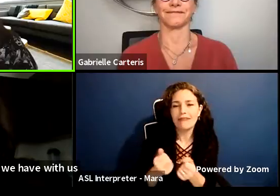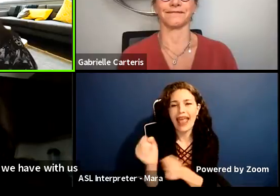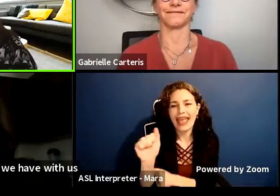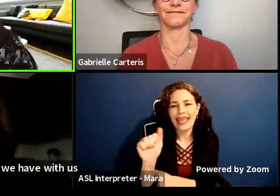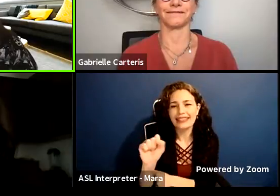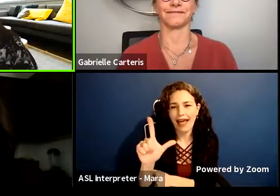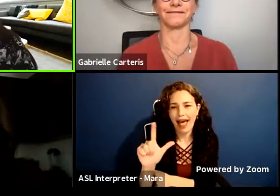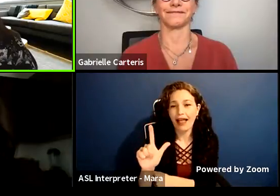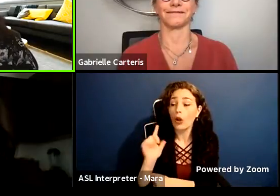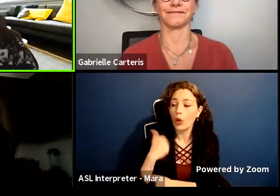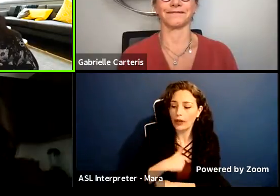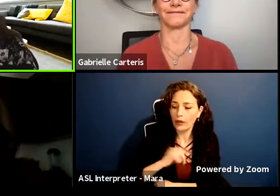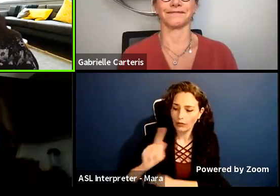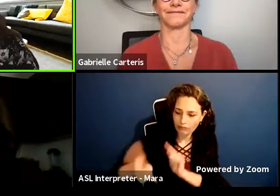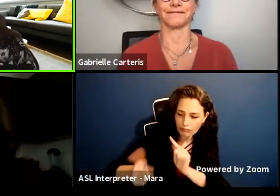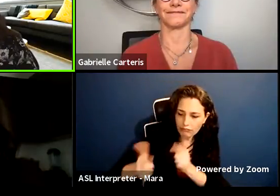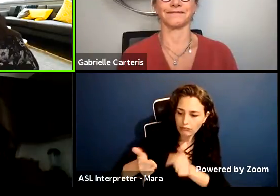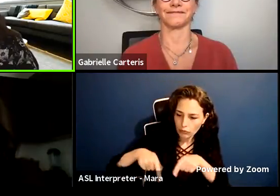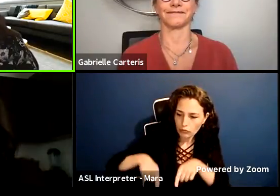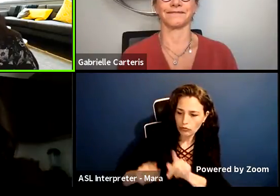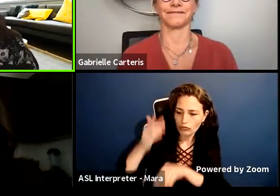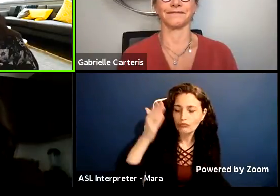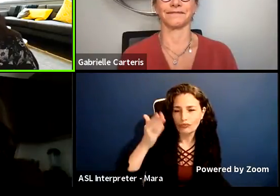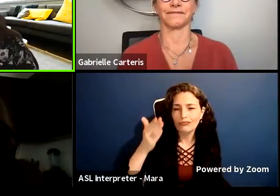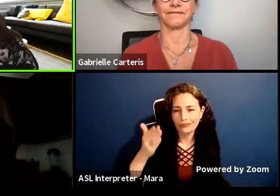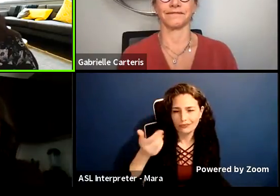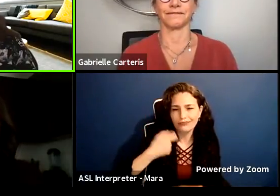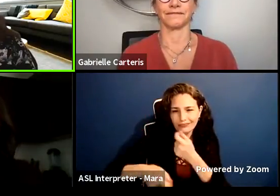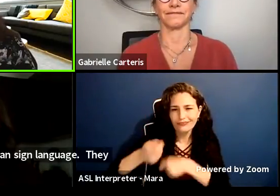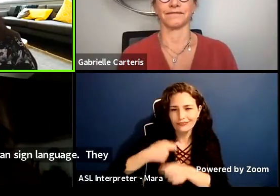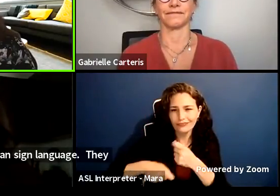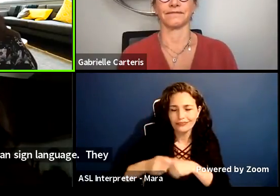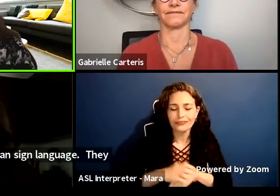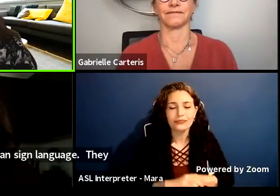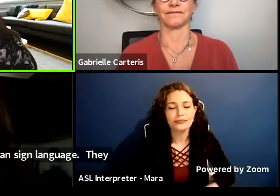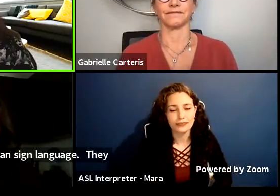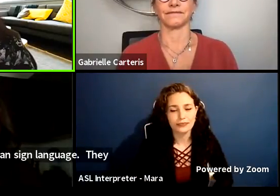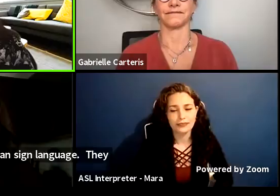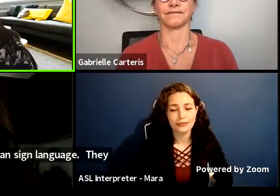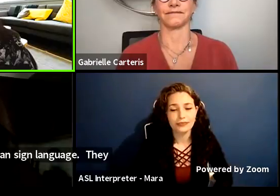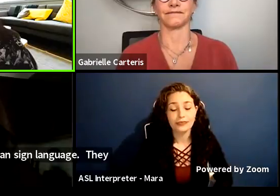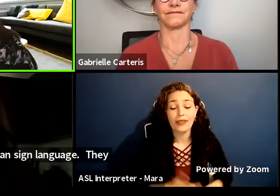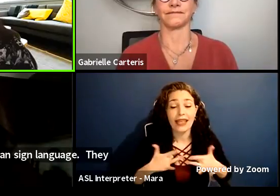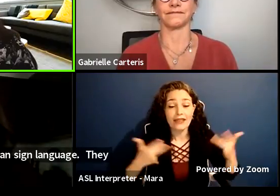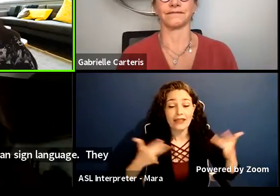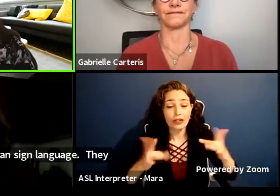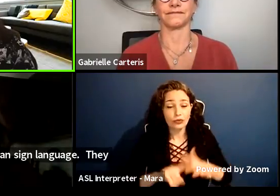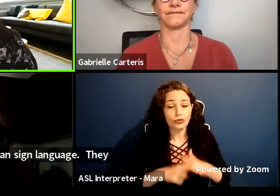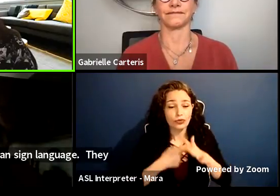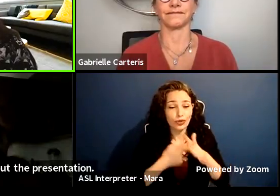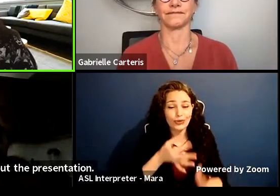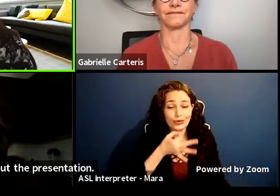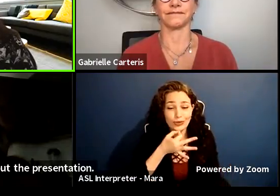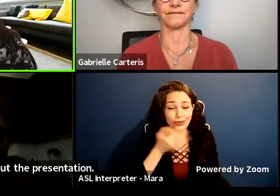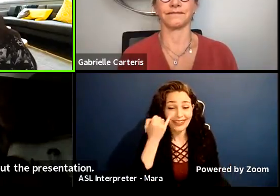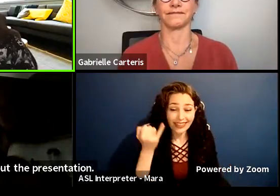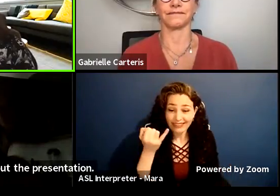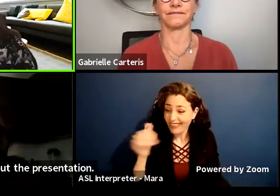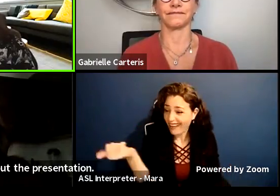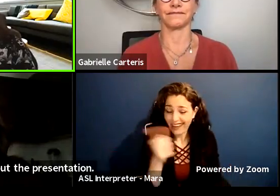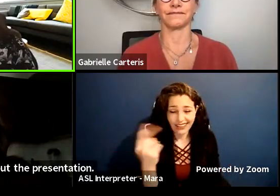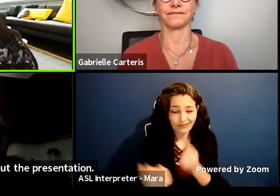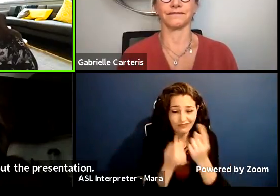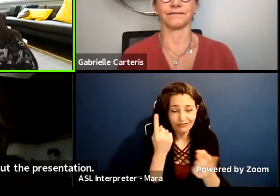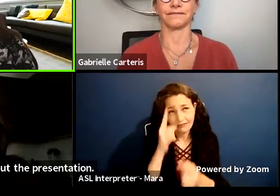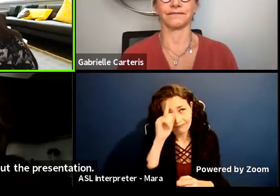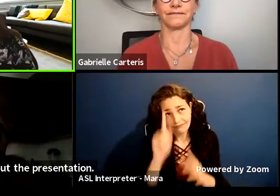Mara will be switching off periodically throughout today's presentation. The event will begin momentarily. If you have questions that